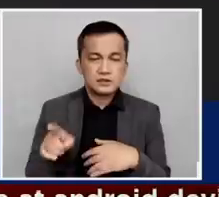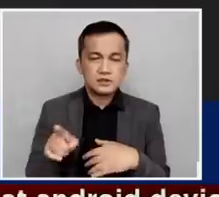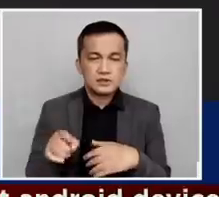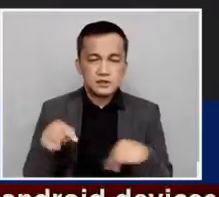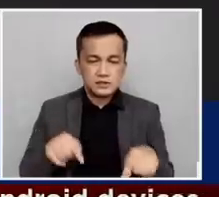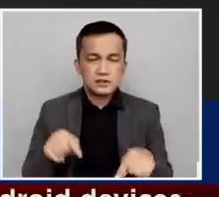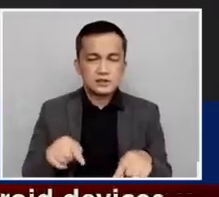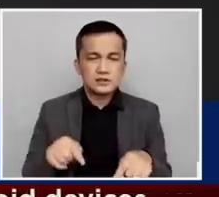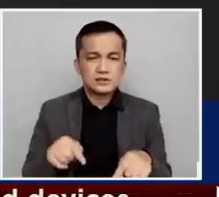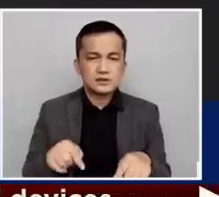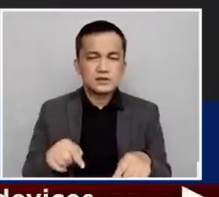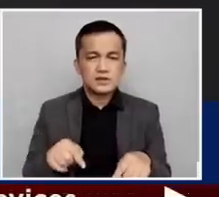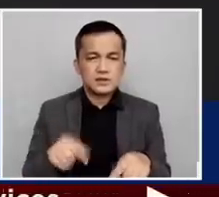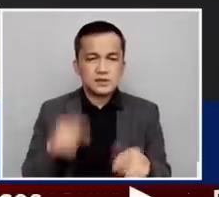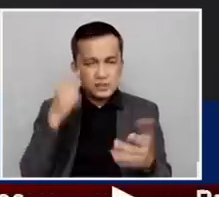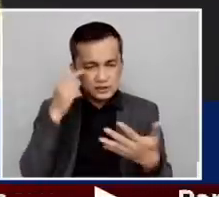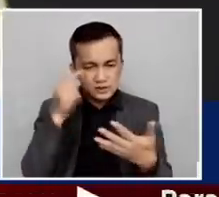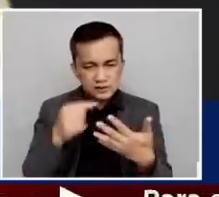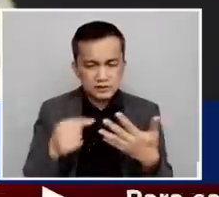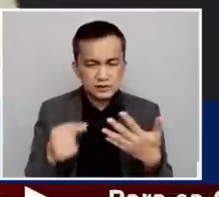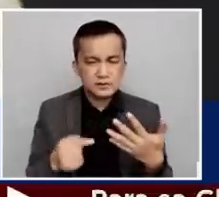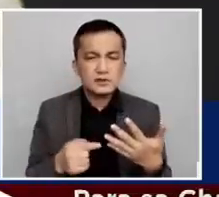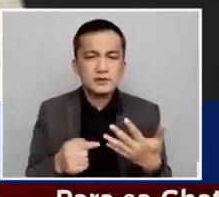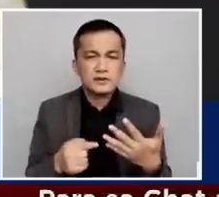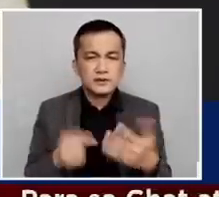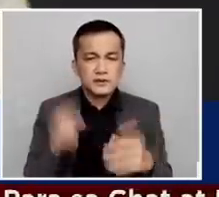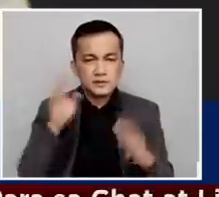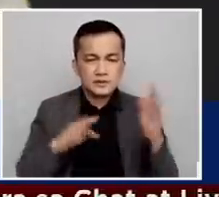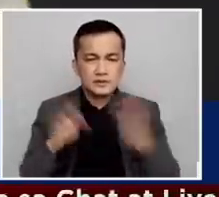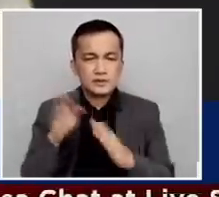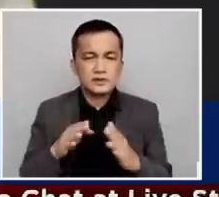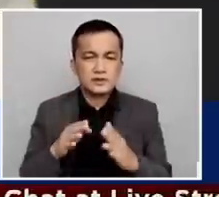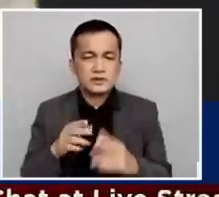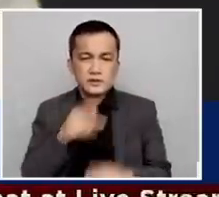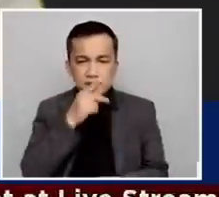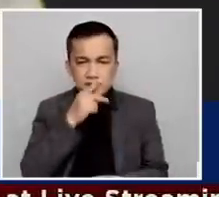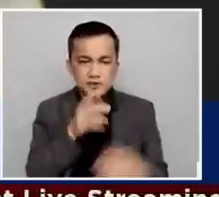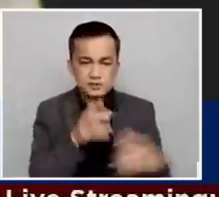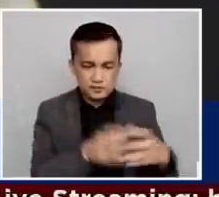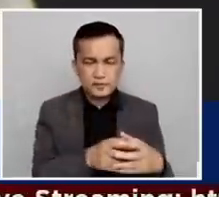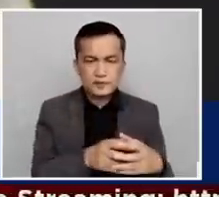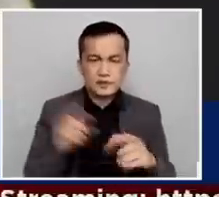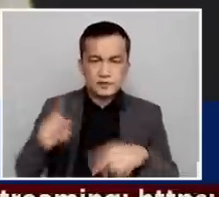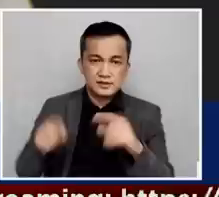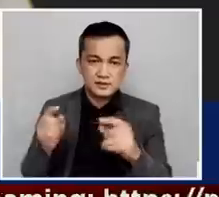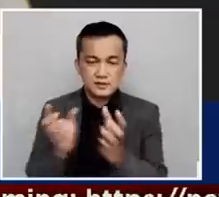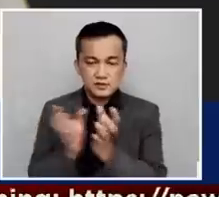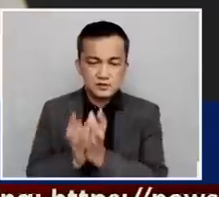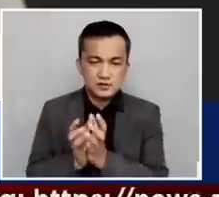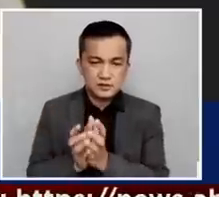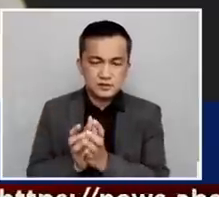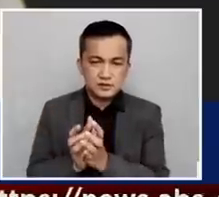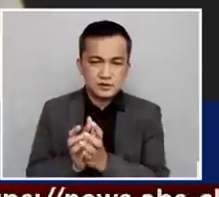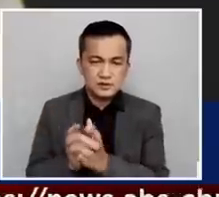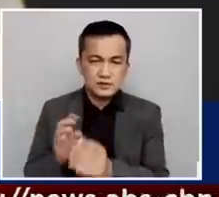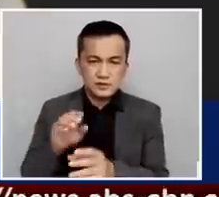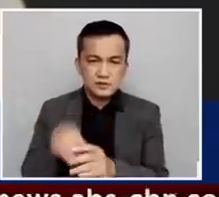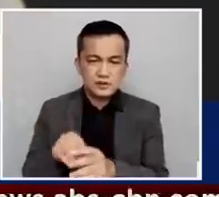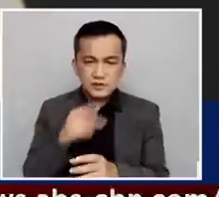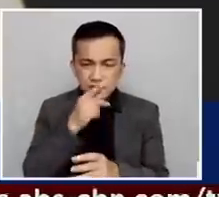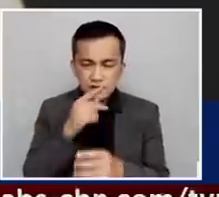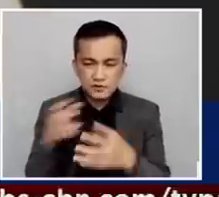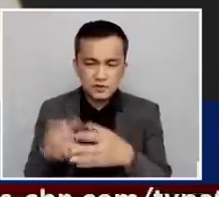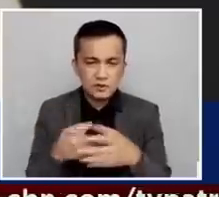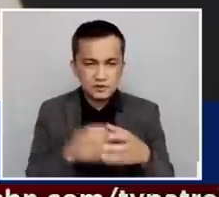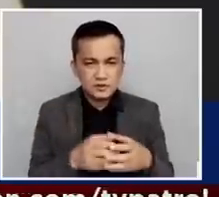administration identified the private sector and the different communities within the private sector as